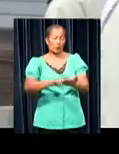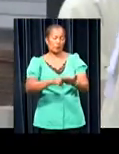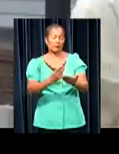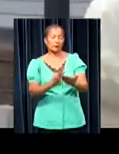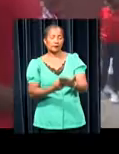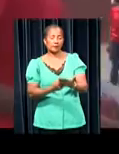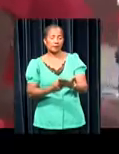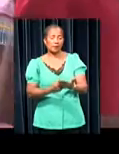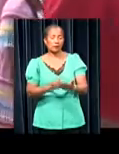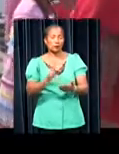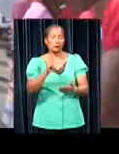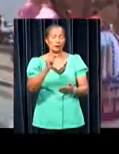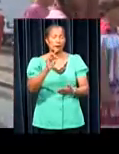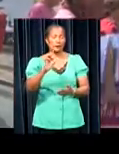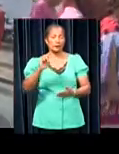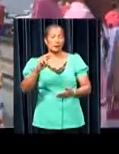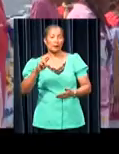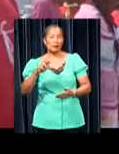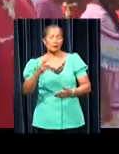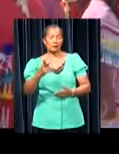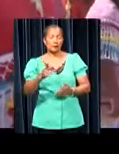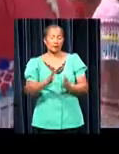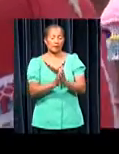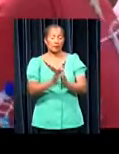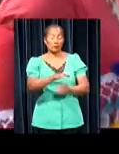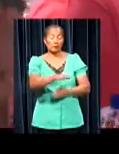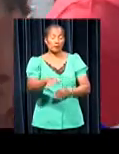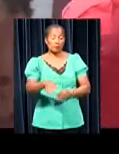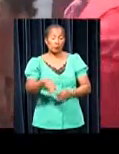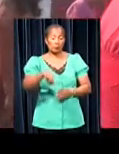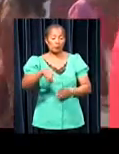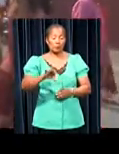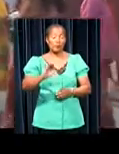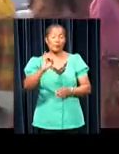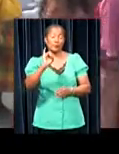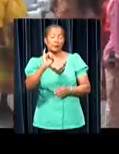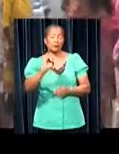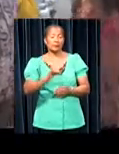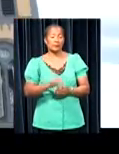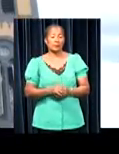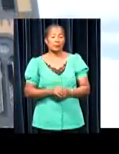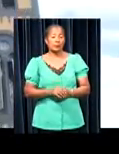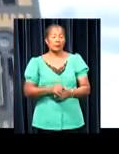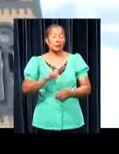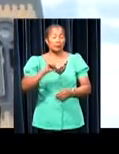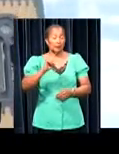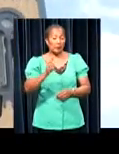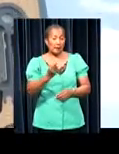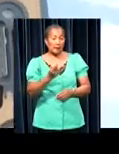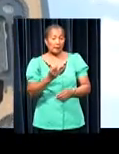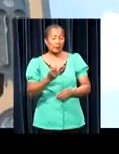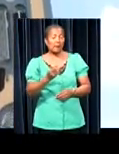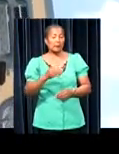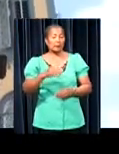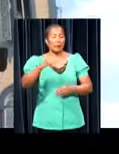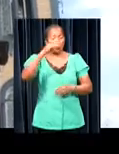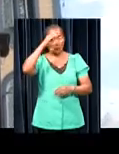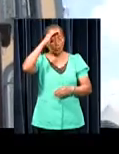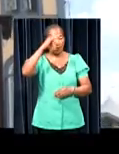Father Esteban Cross, read the letter the Pope had written in Latin, which was